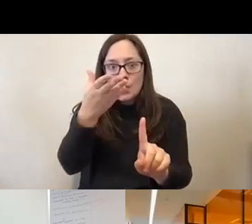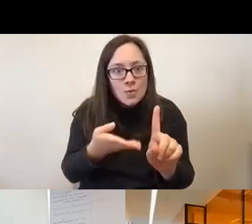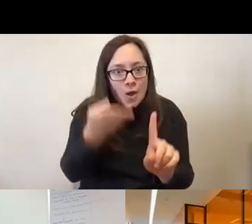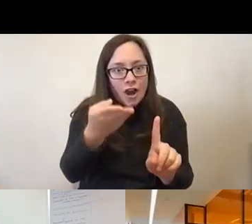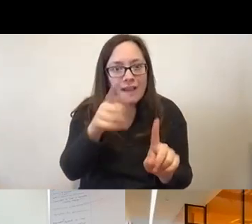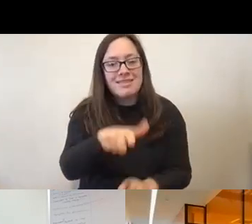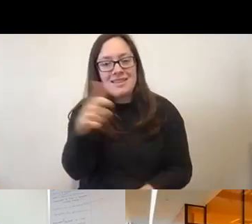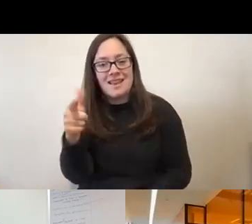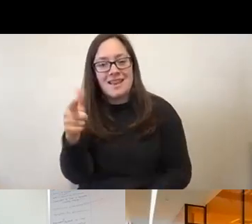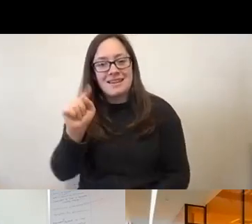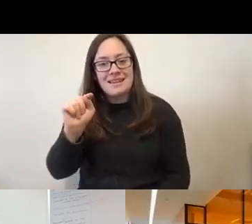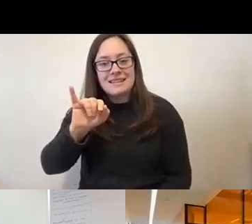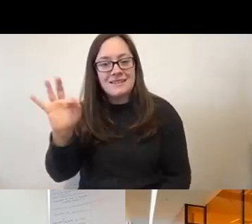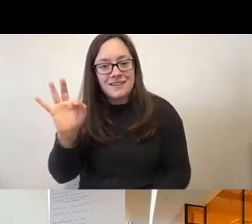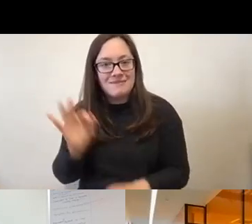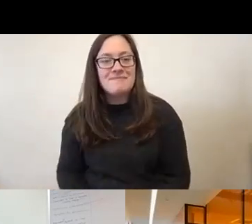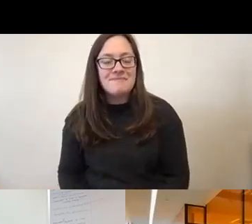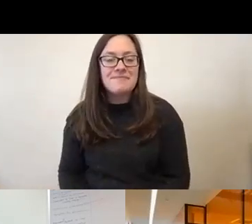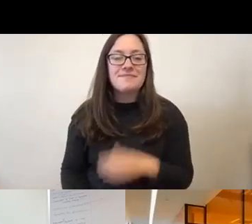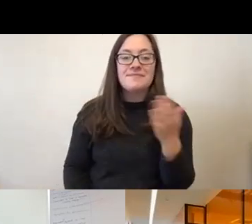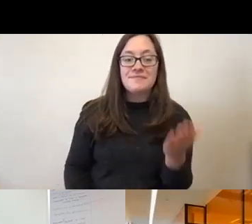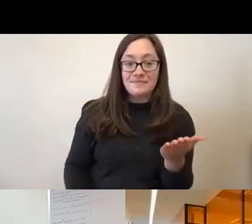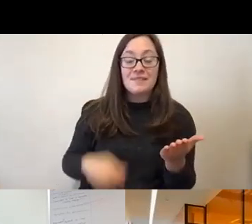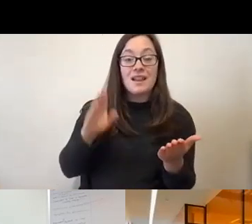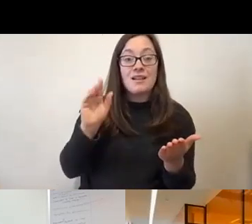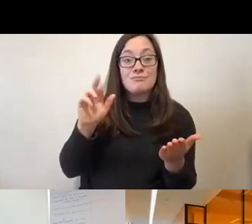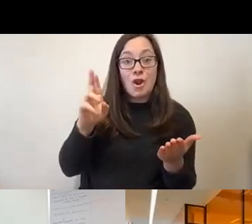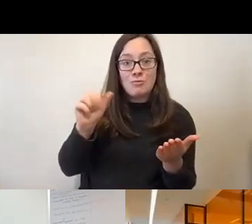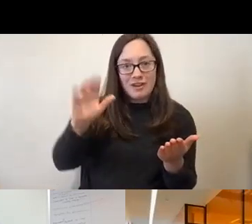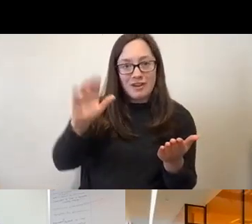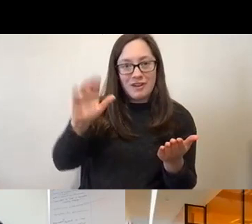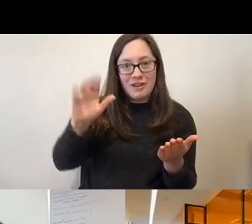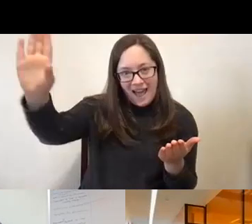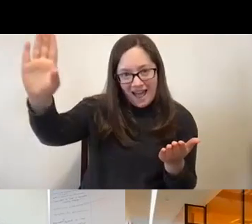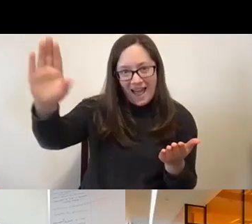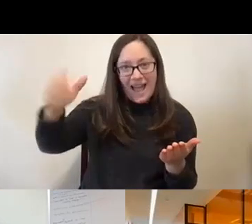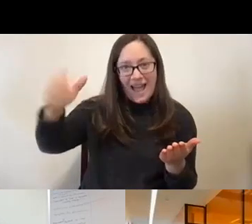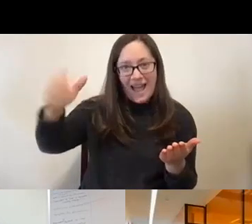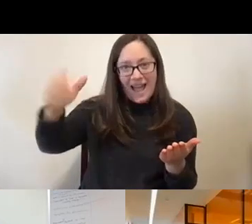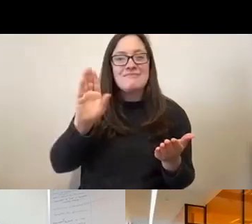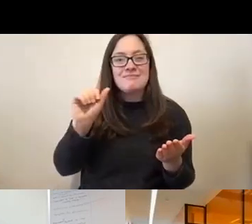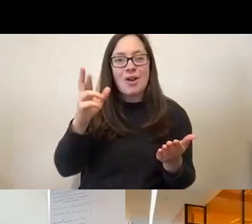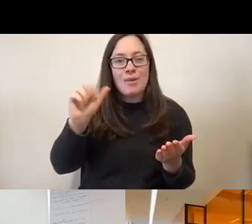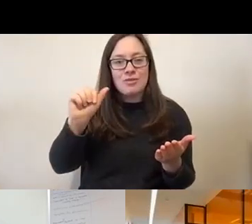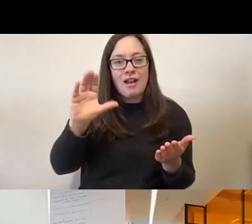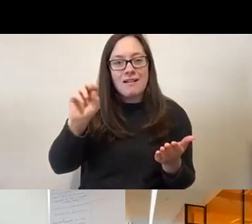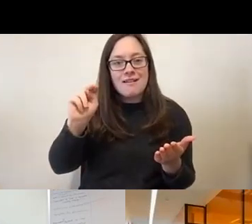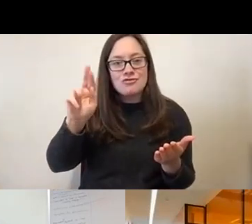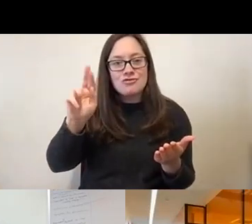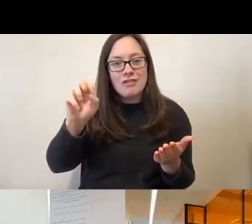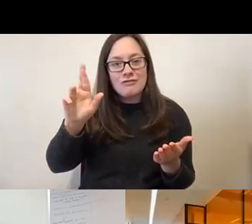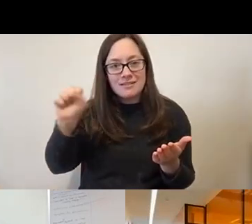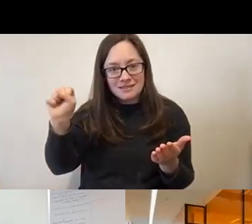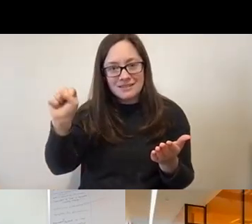Tiffany follow. Yeah, so hi everyone. My name is Barbara Contreras. I am